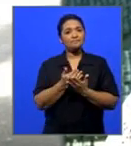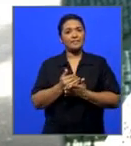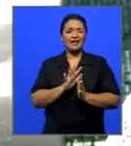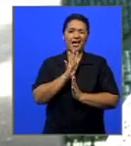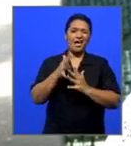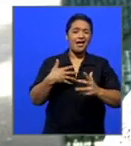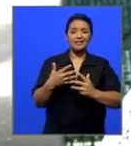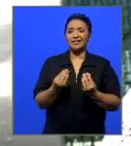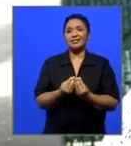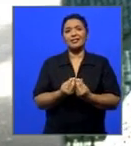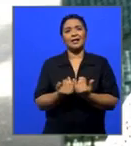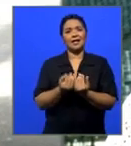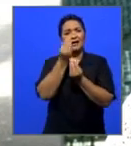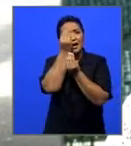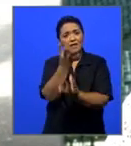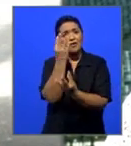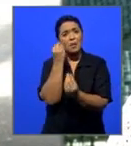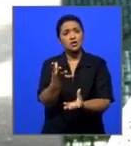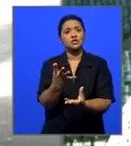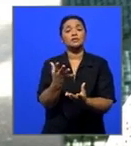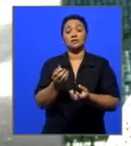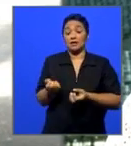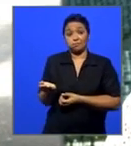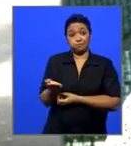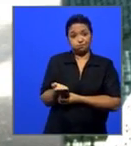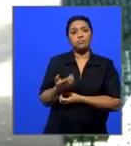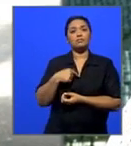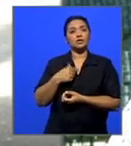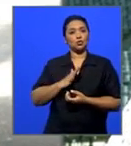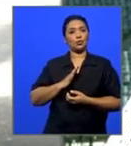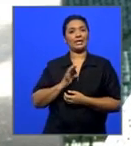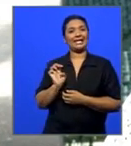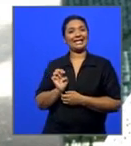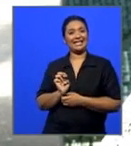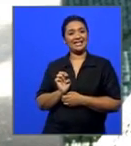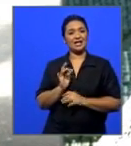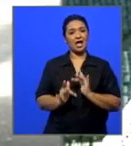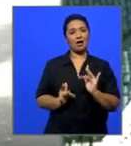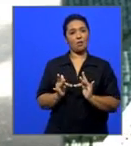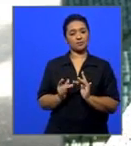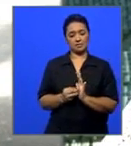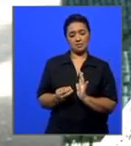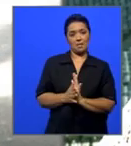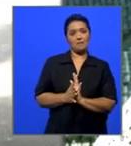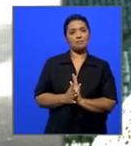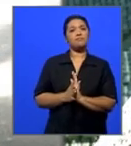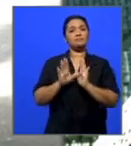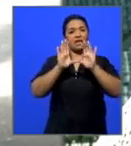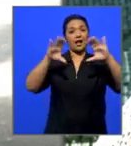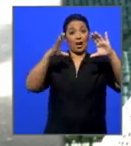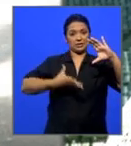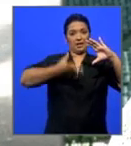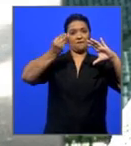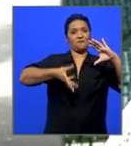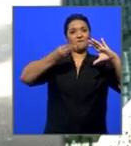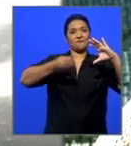store any type of information that we'll be able to preserve electronically, so it won't even get old. I mean, what we are